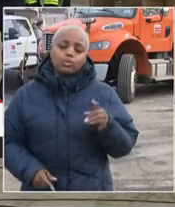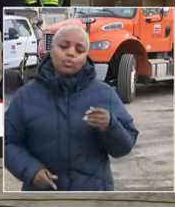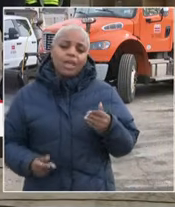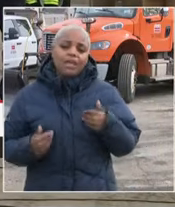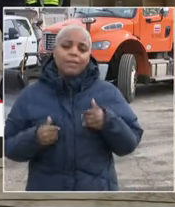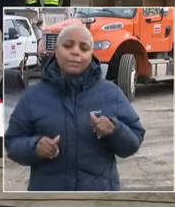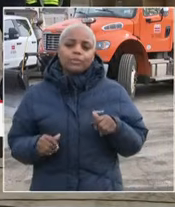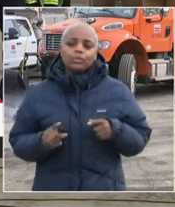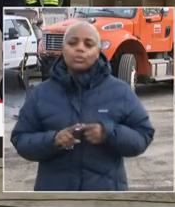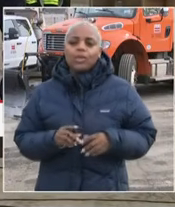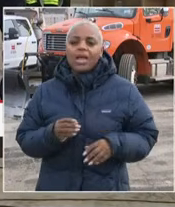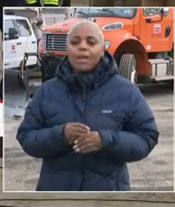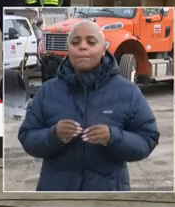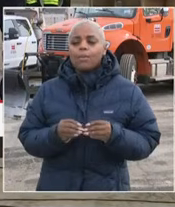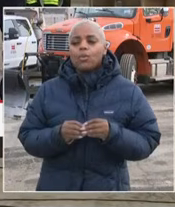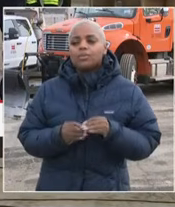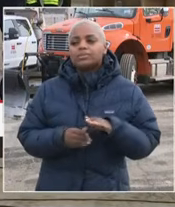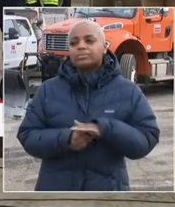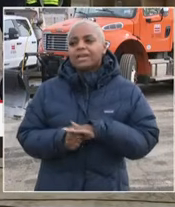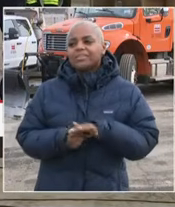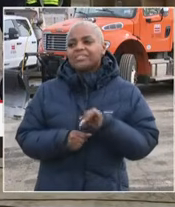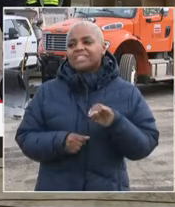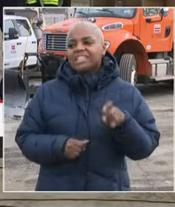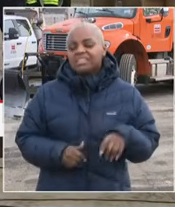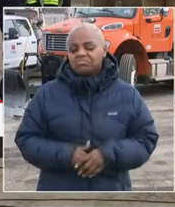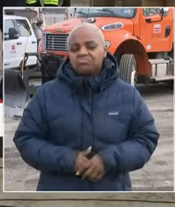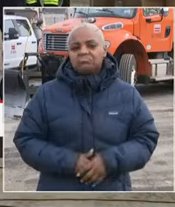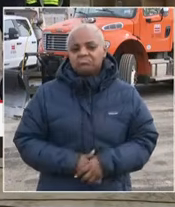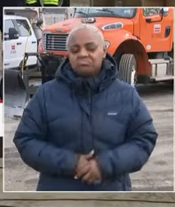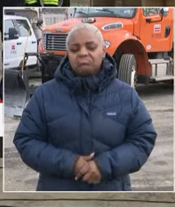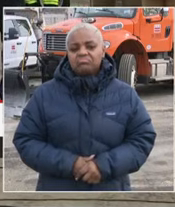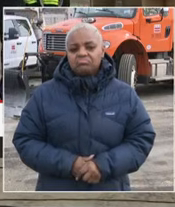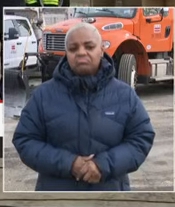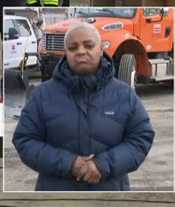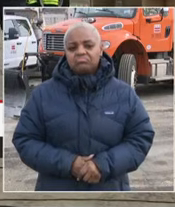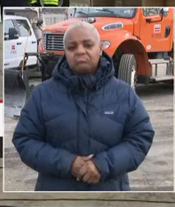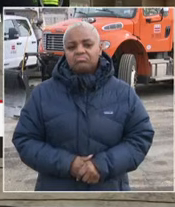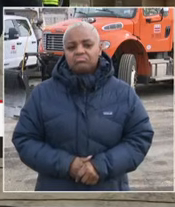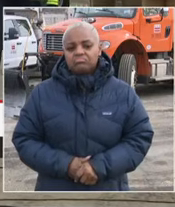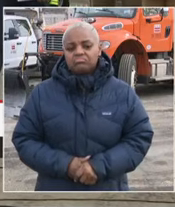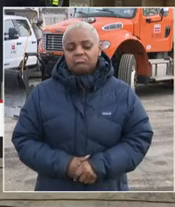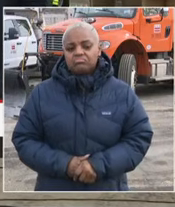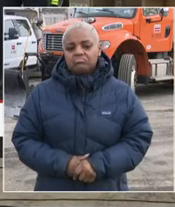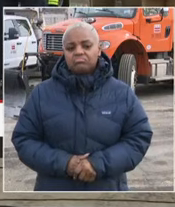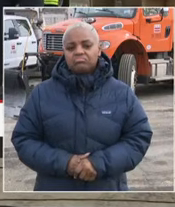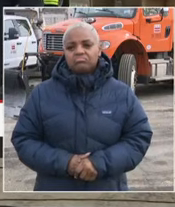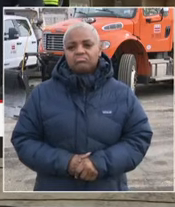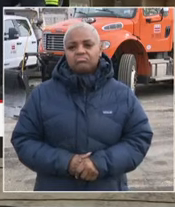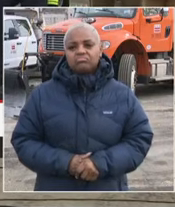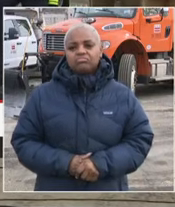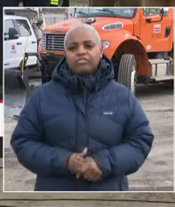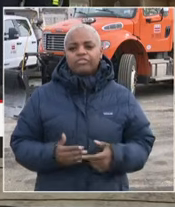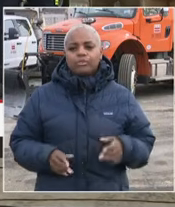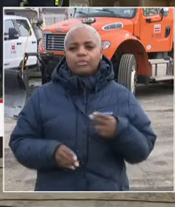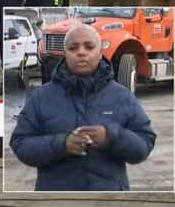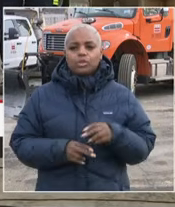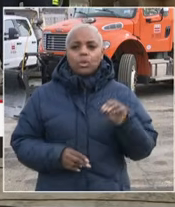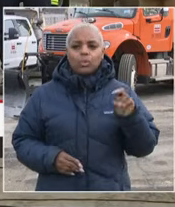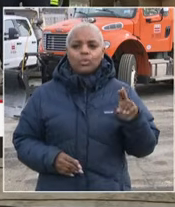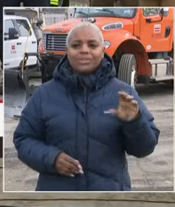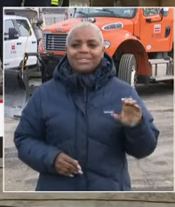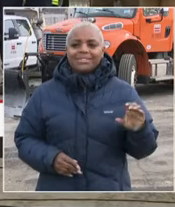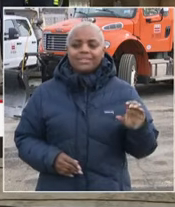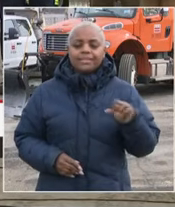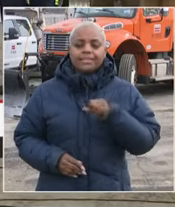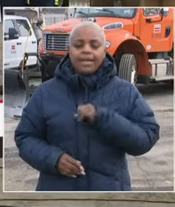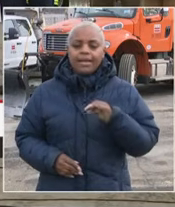add more wherever. As I mentioned about the OUC staff, we have DPR staff who are